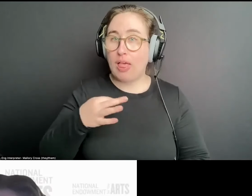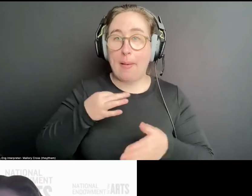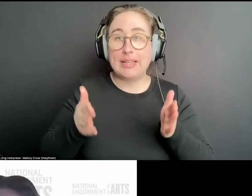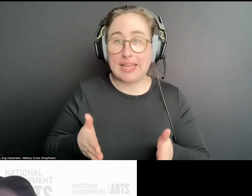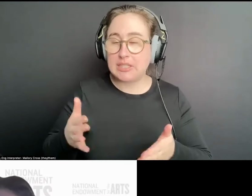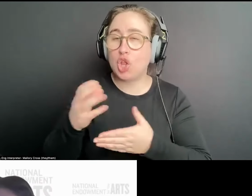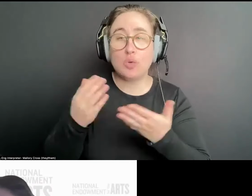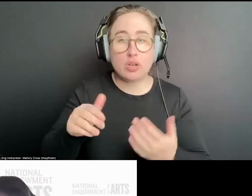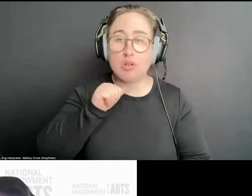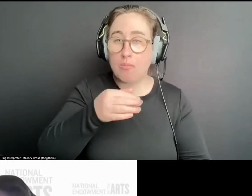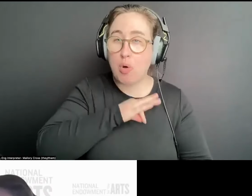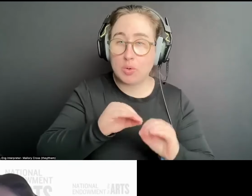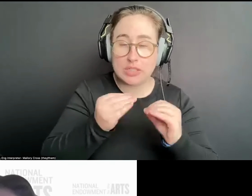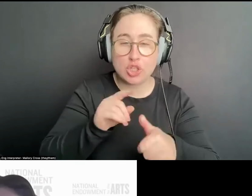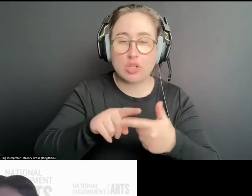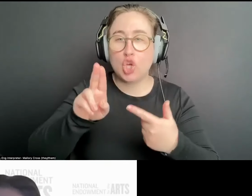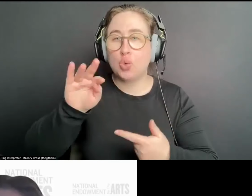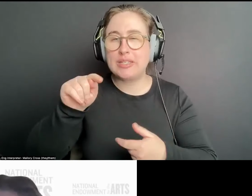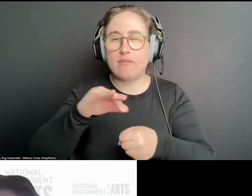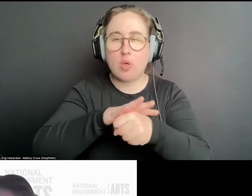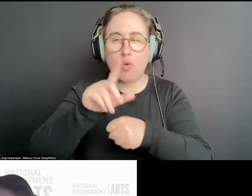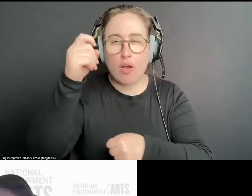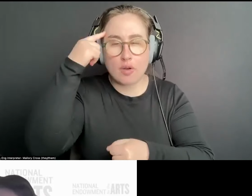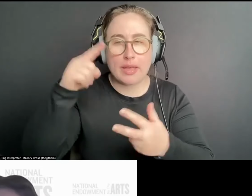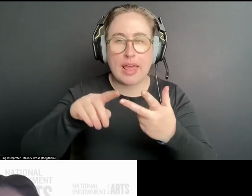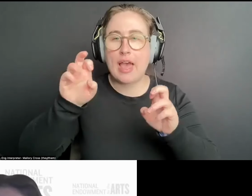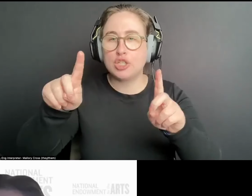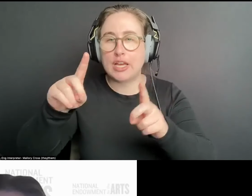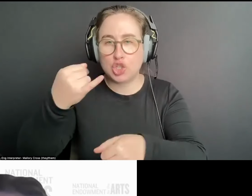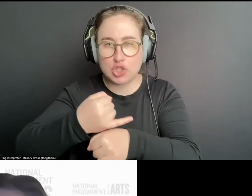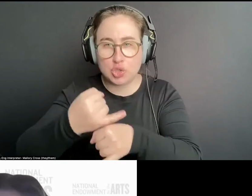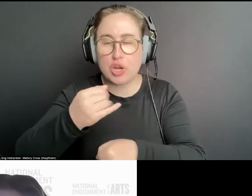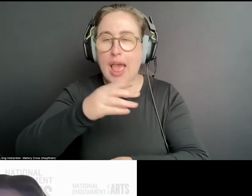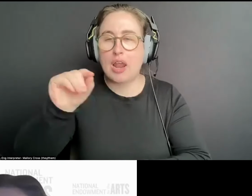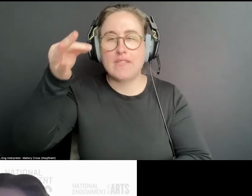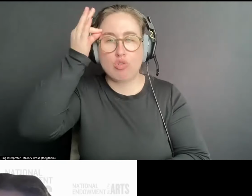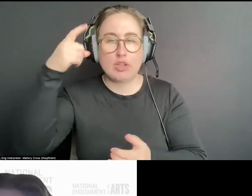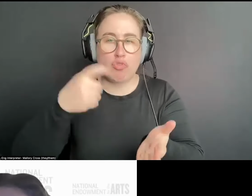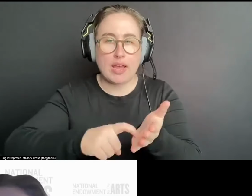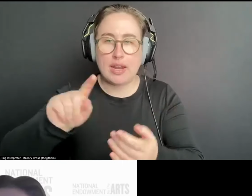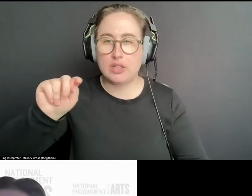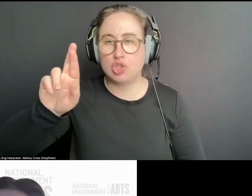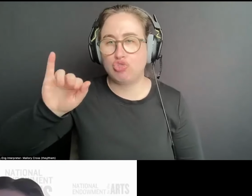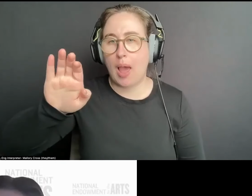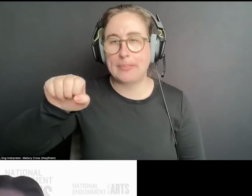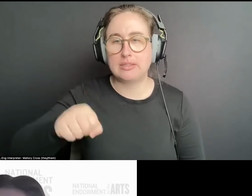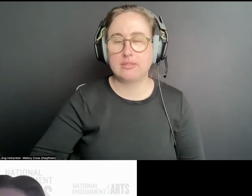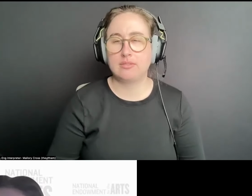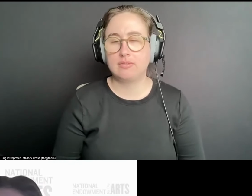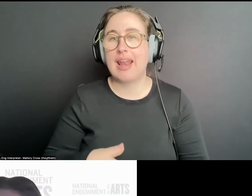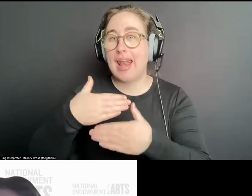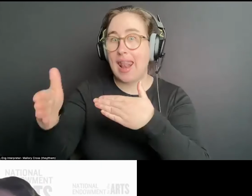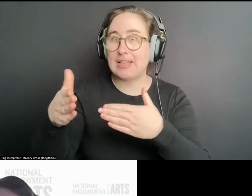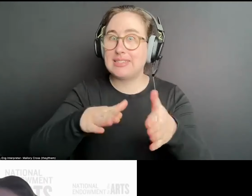nonprofit organizations, units of local government, educational institutions, and federally recognized tribes. The next deadline